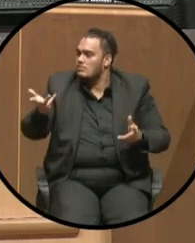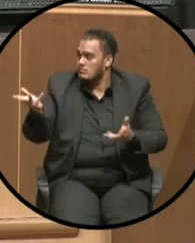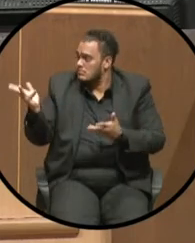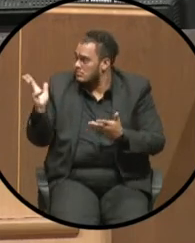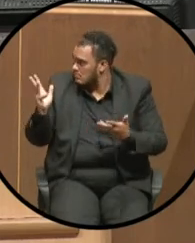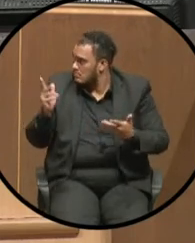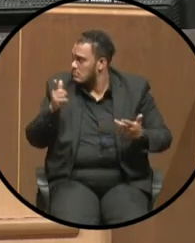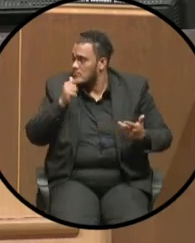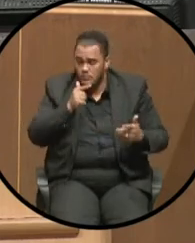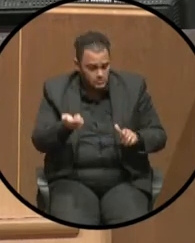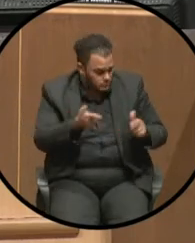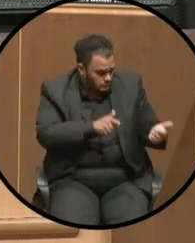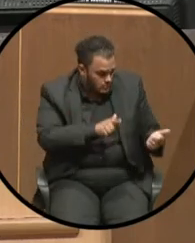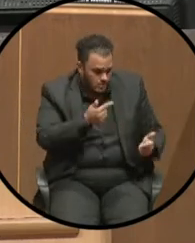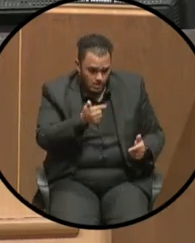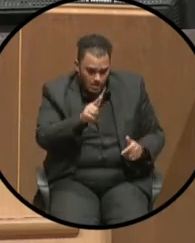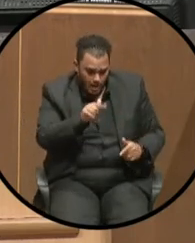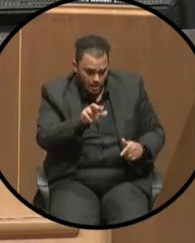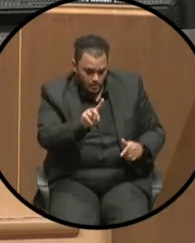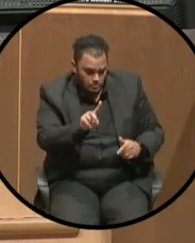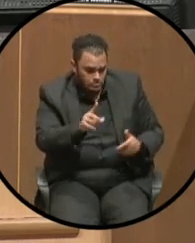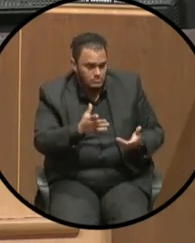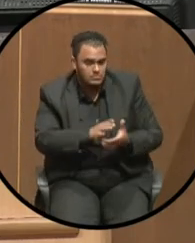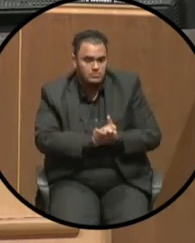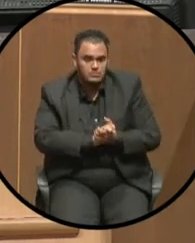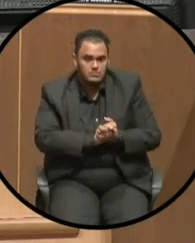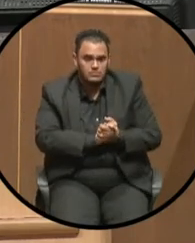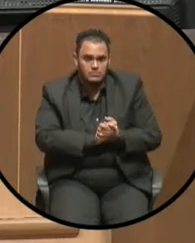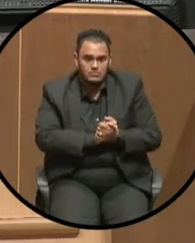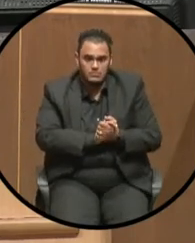of you and we'll move on. Member Gallo.